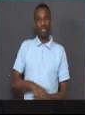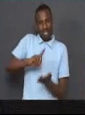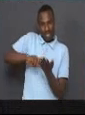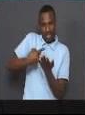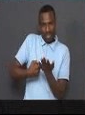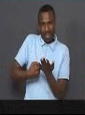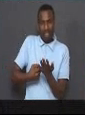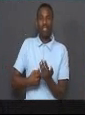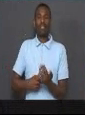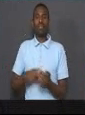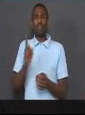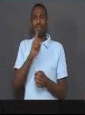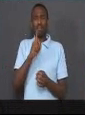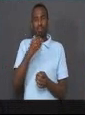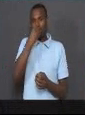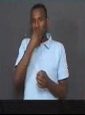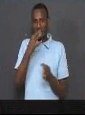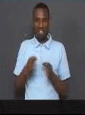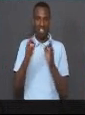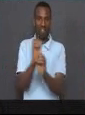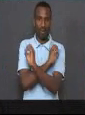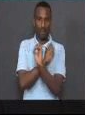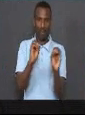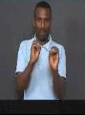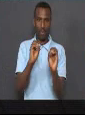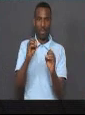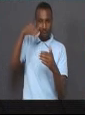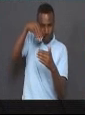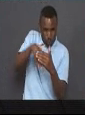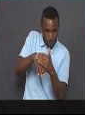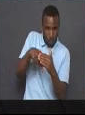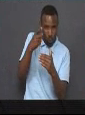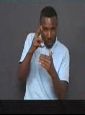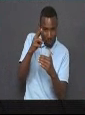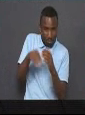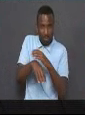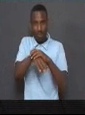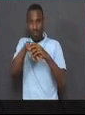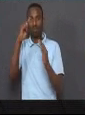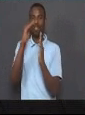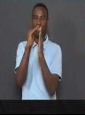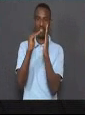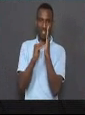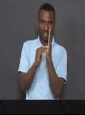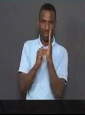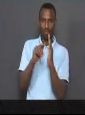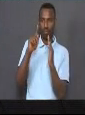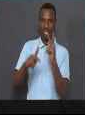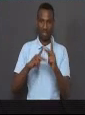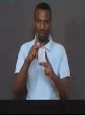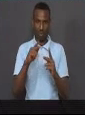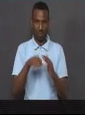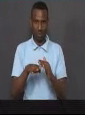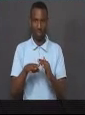Since there is no heat transfer into or out of the system in this